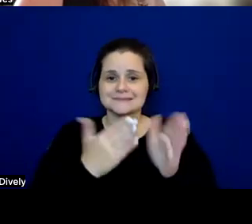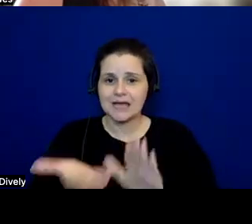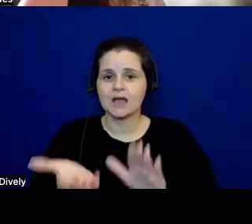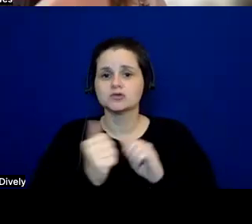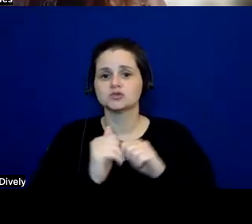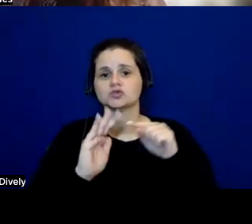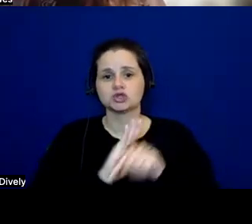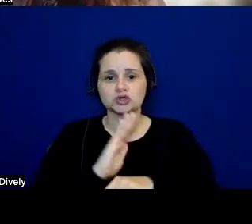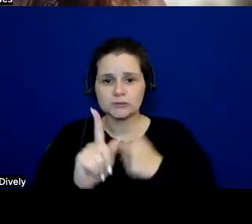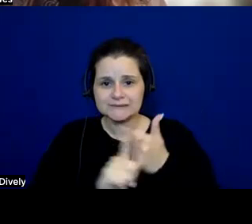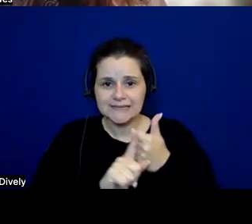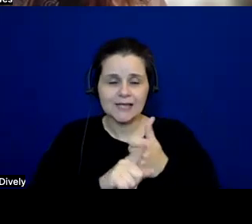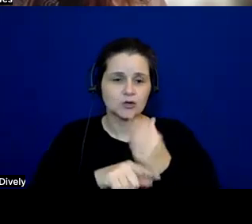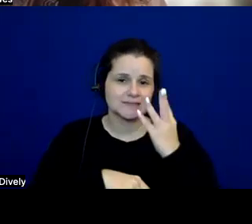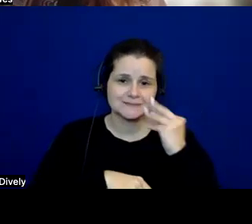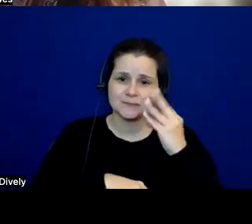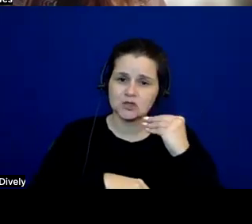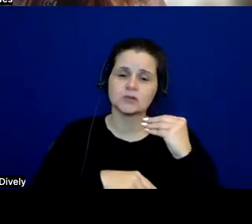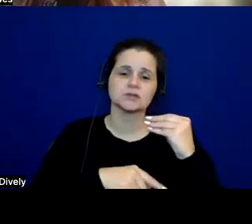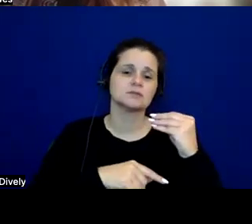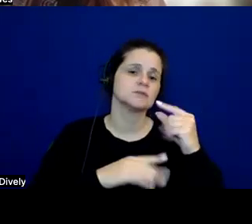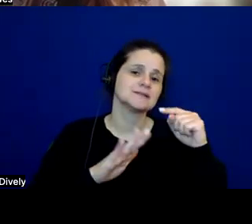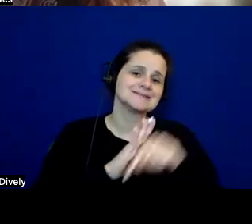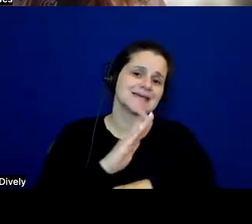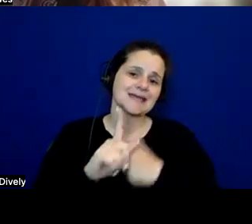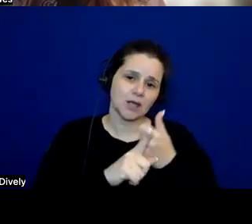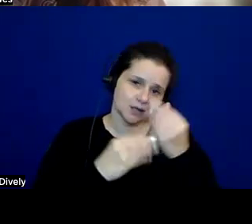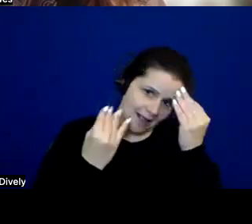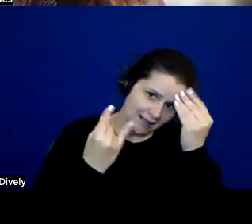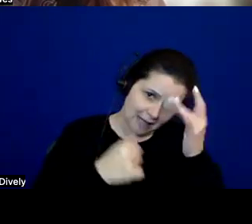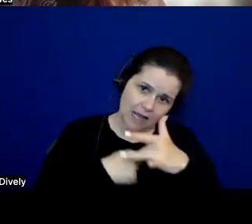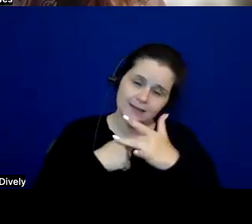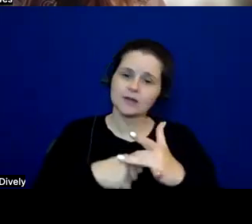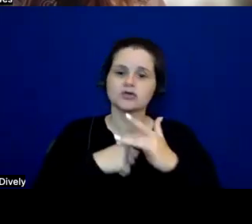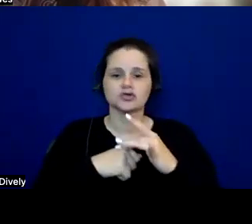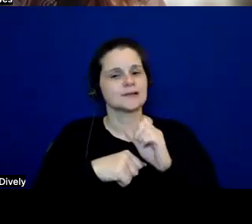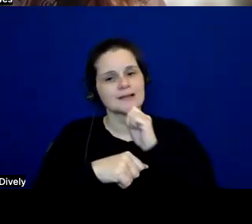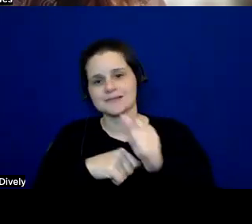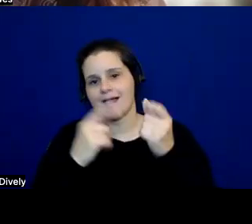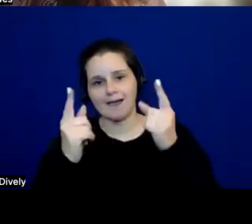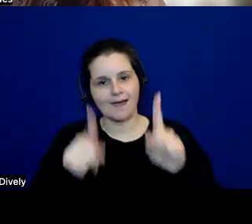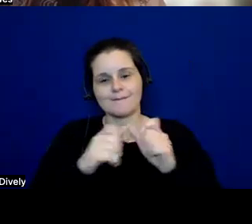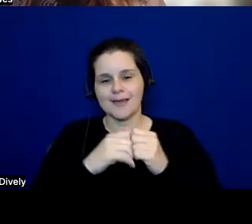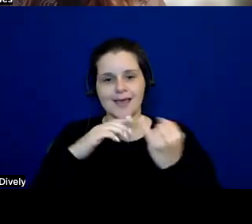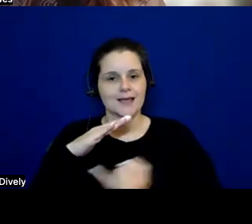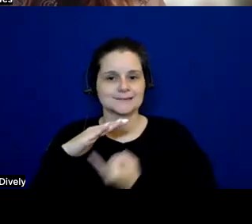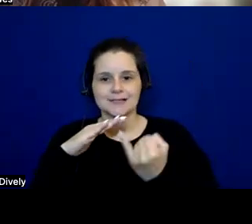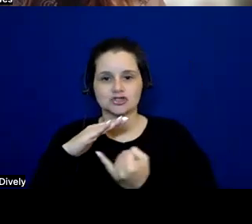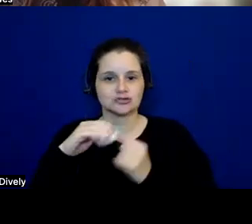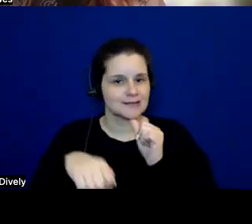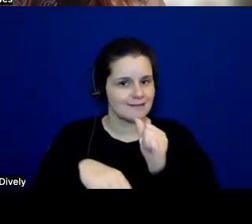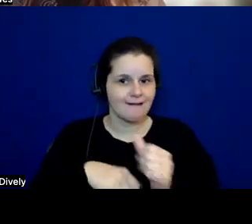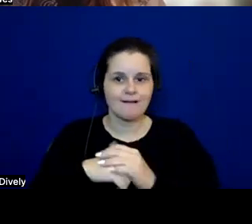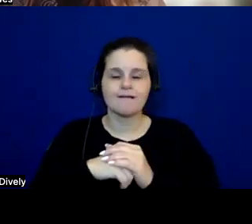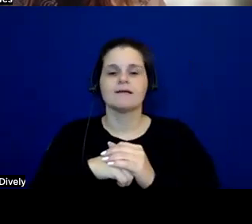suicide or experiencing suicidal ideation also does not happen in isolation.